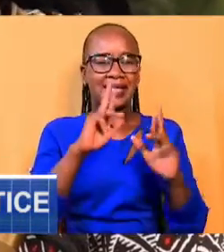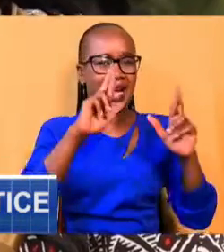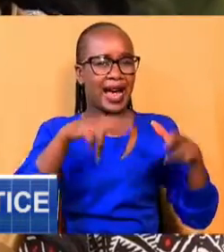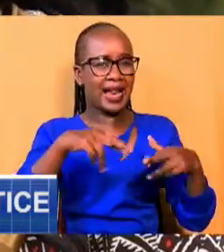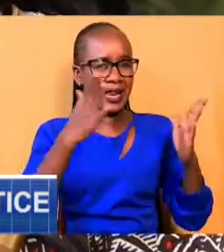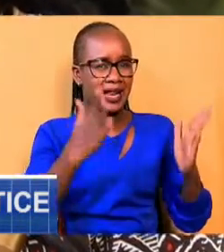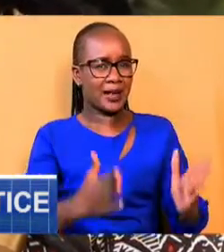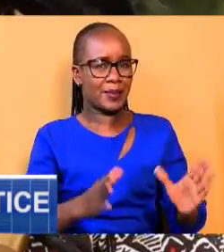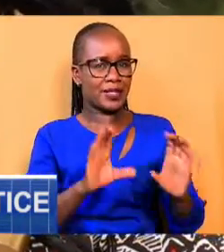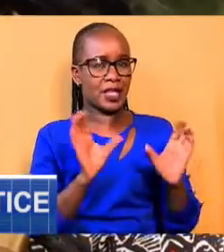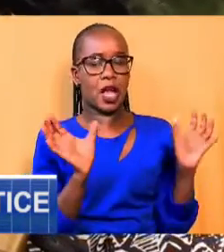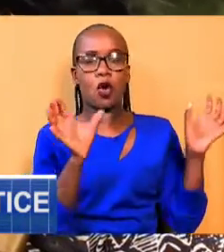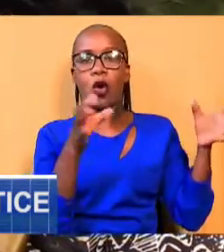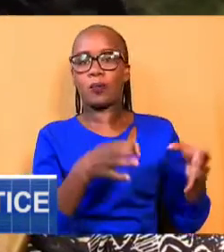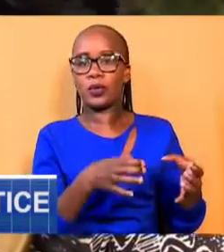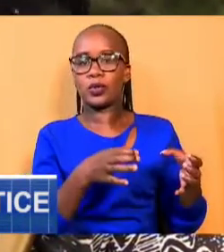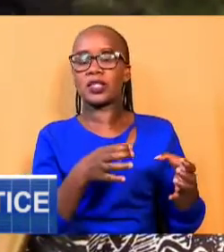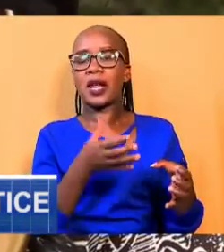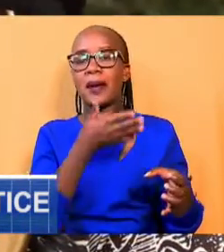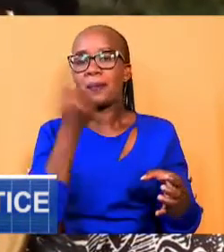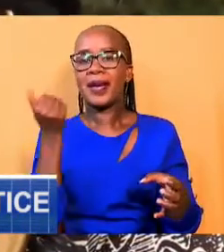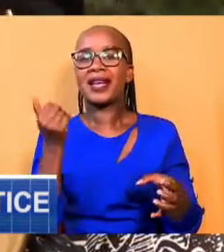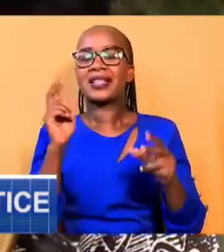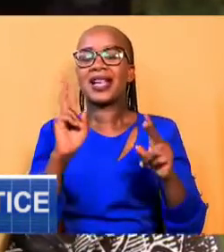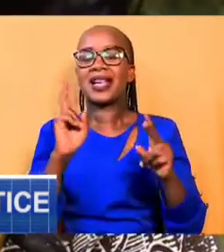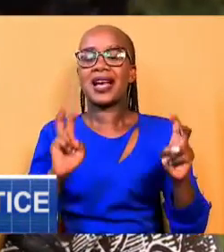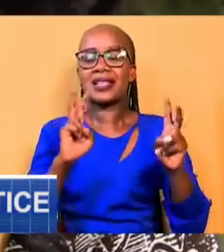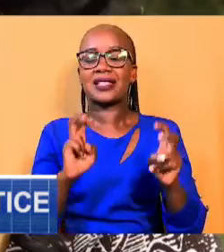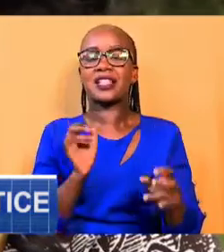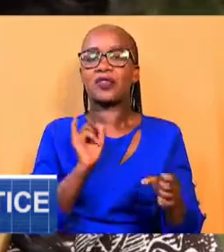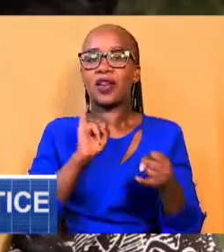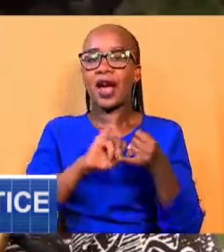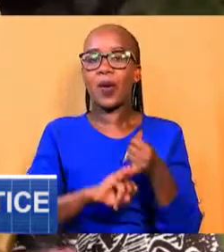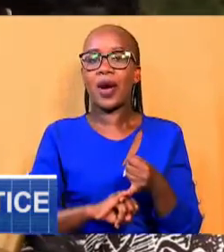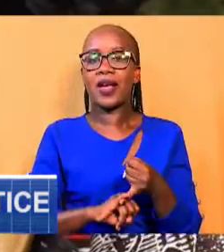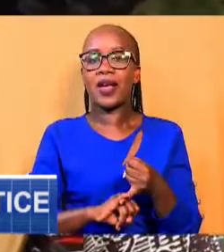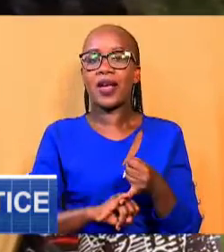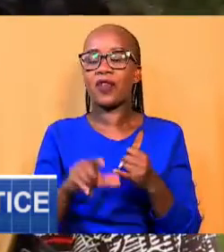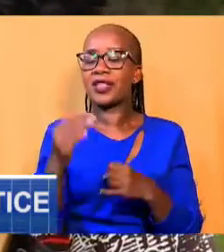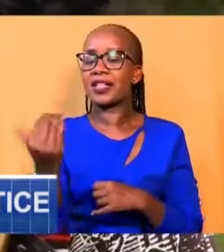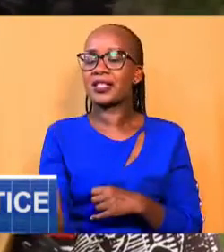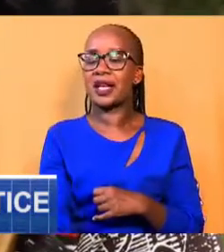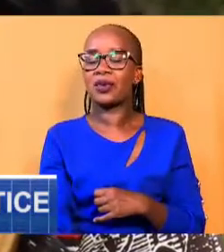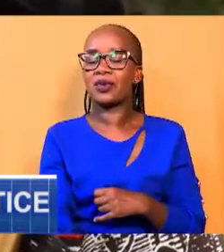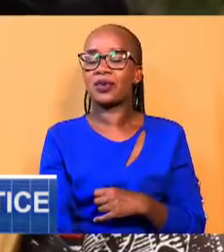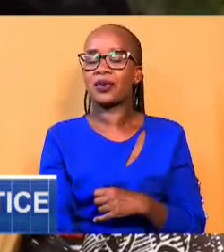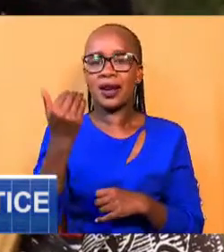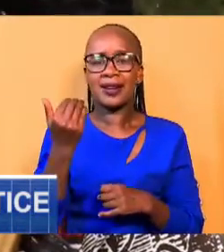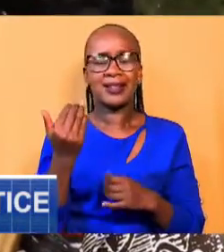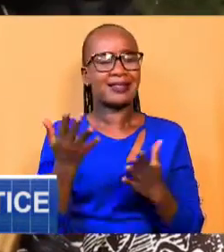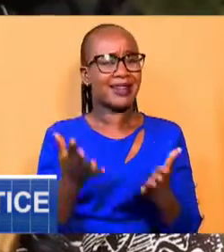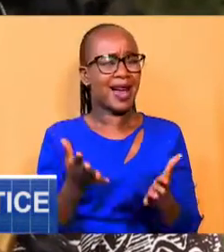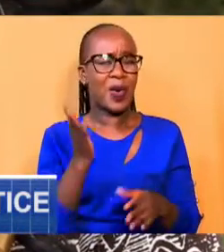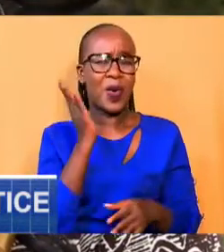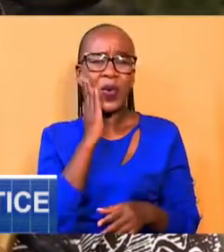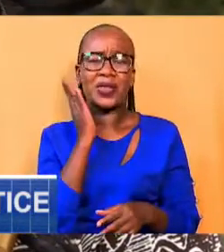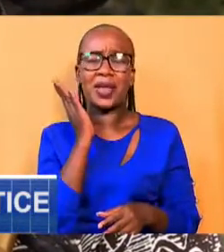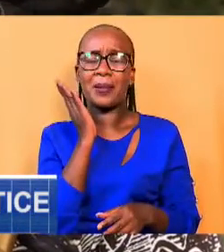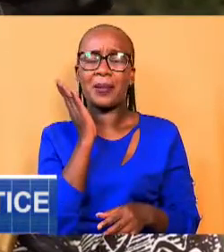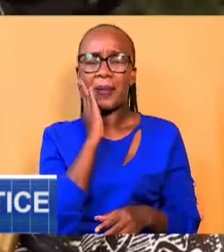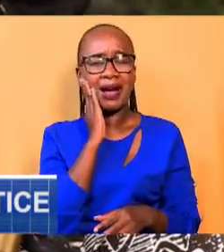in this community. You should look for a wife for this child." So it was, the